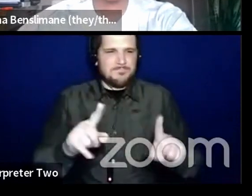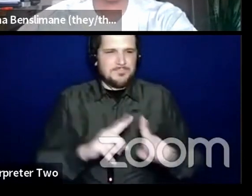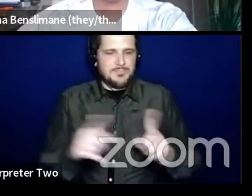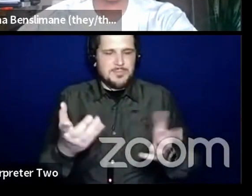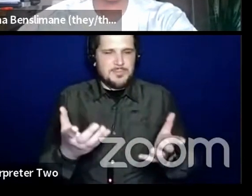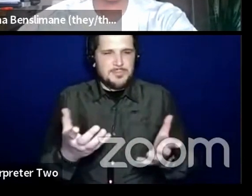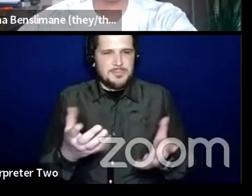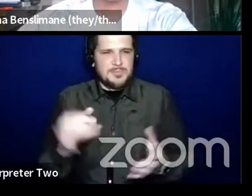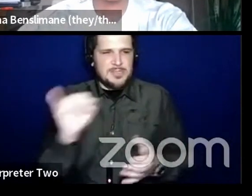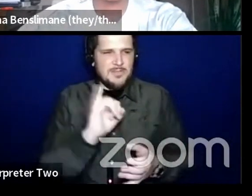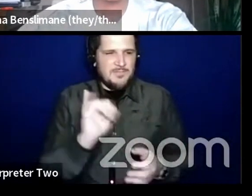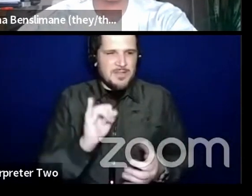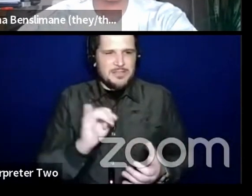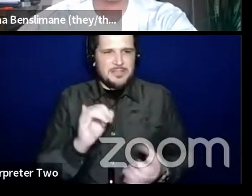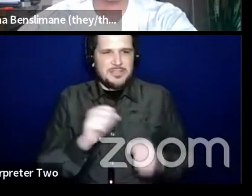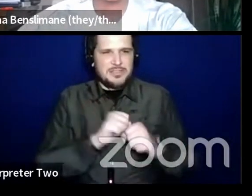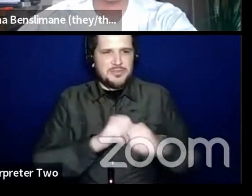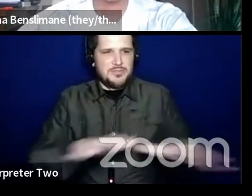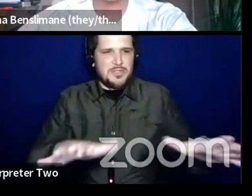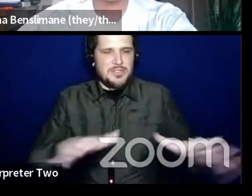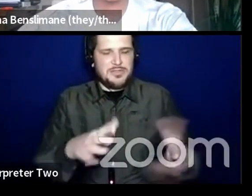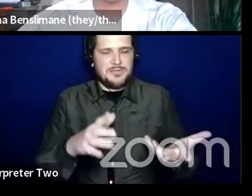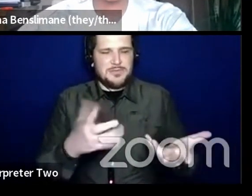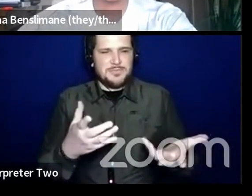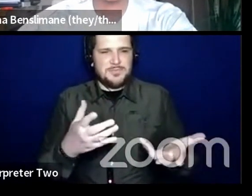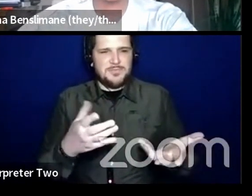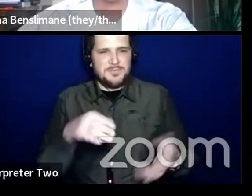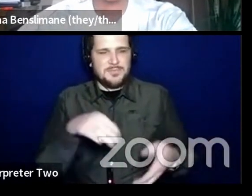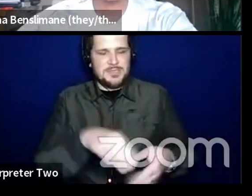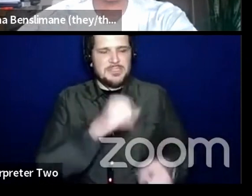forms of infections that are so dominant